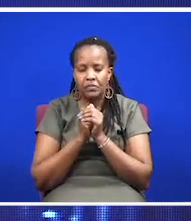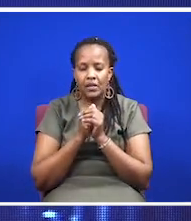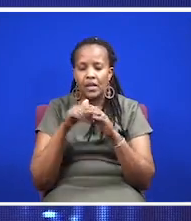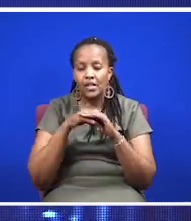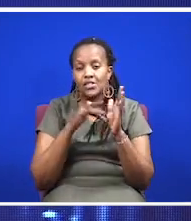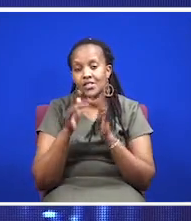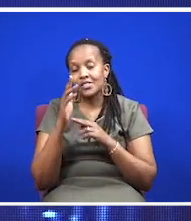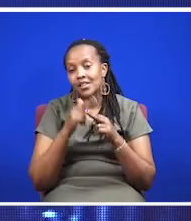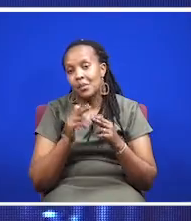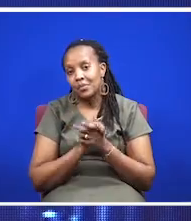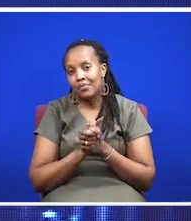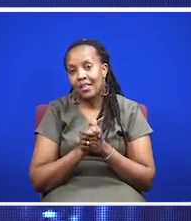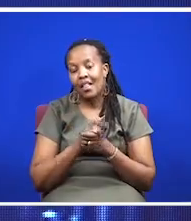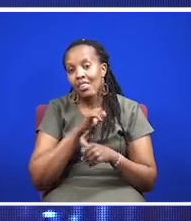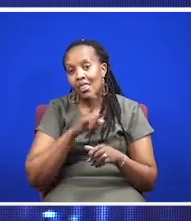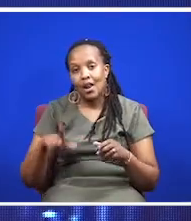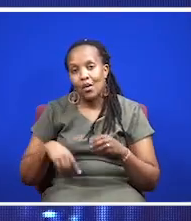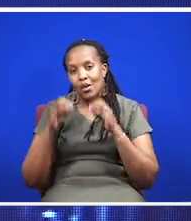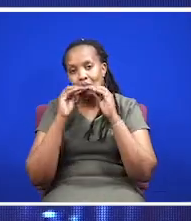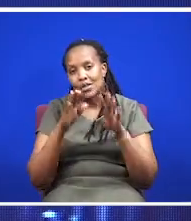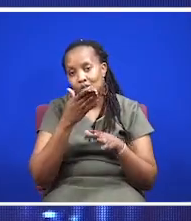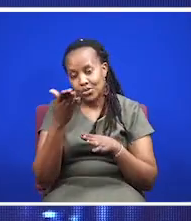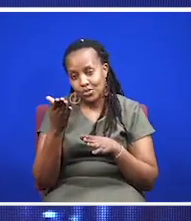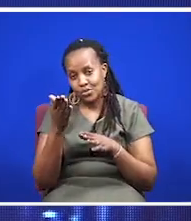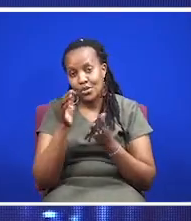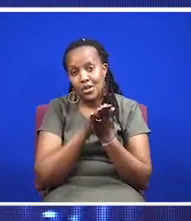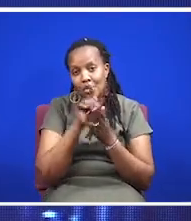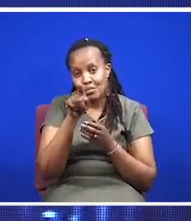pray. May the Lord bless you and may the Lord keep you and may he cause his